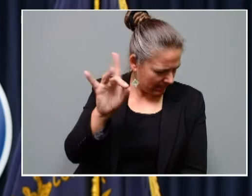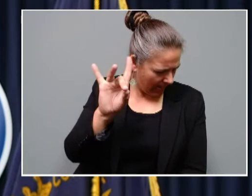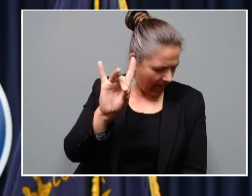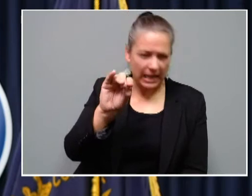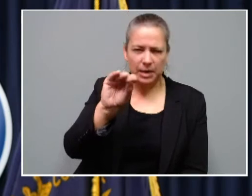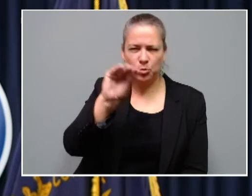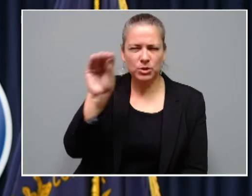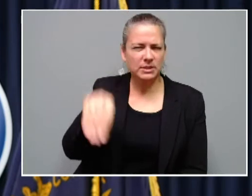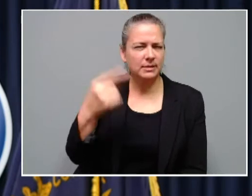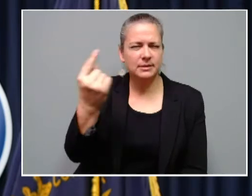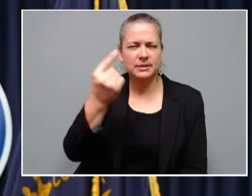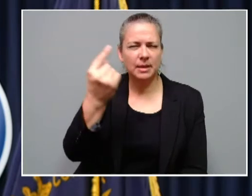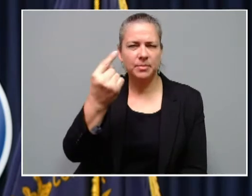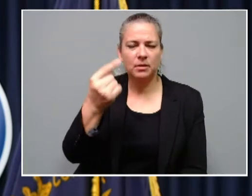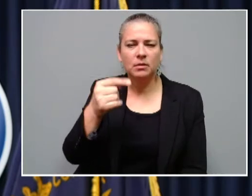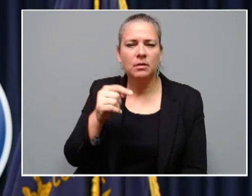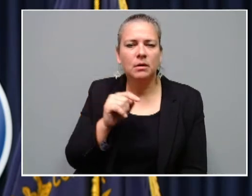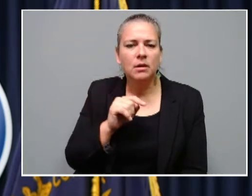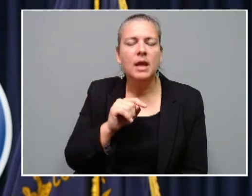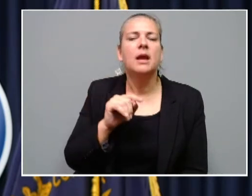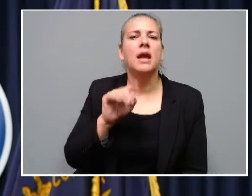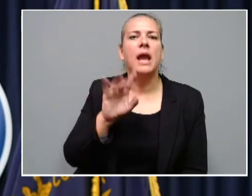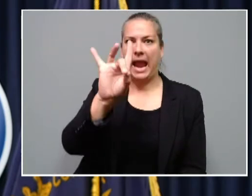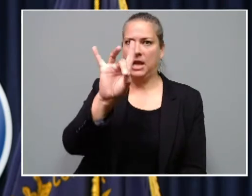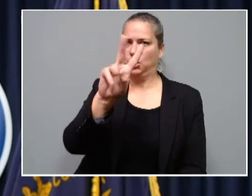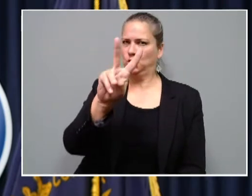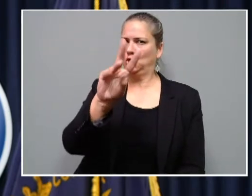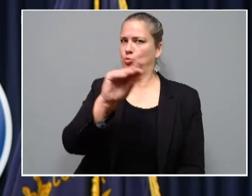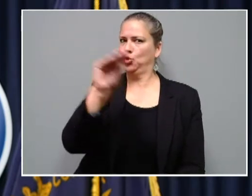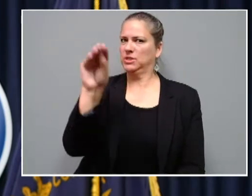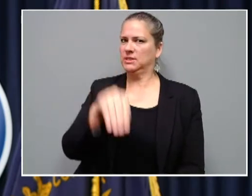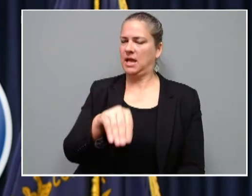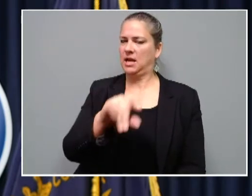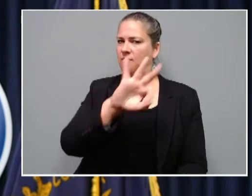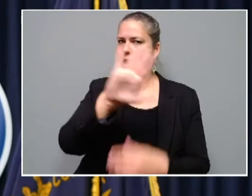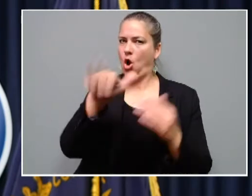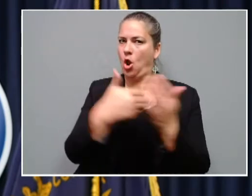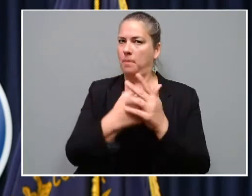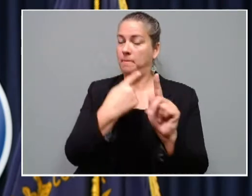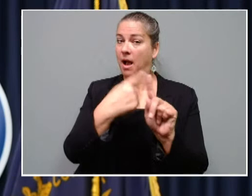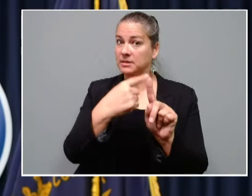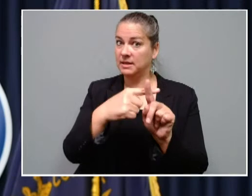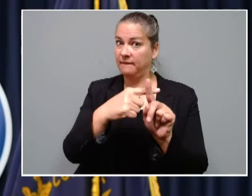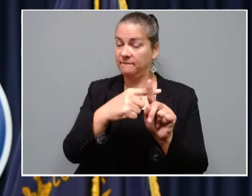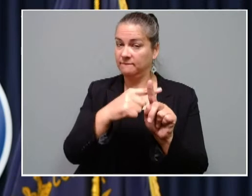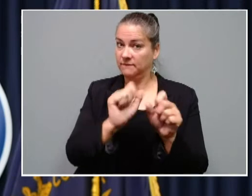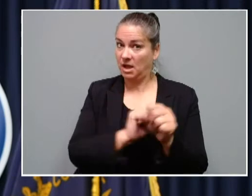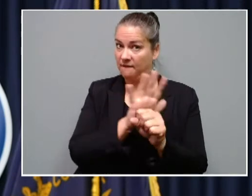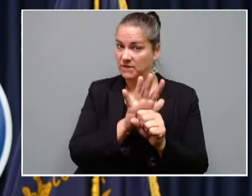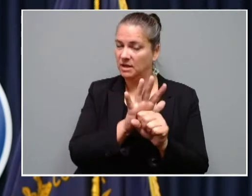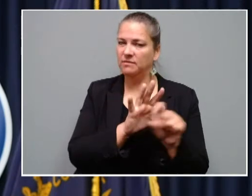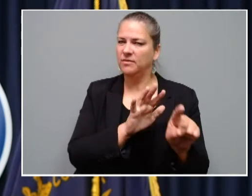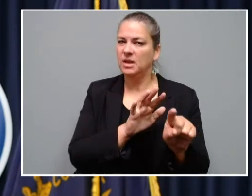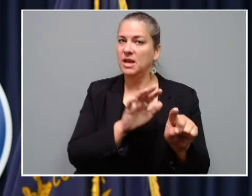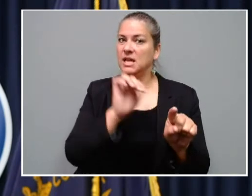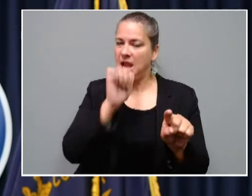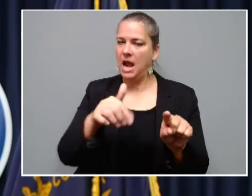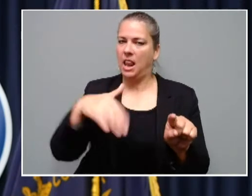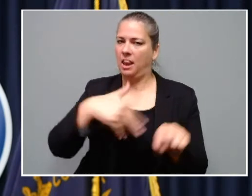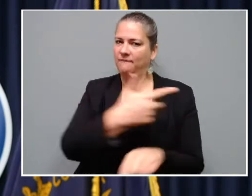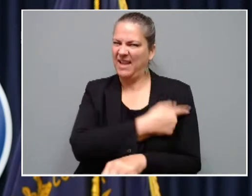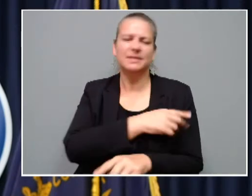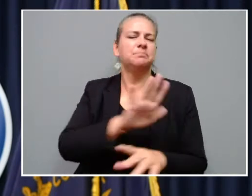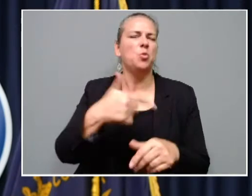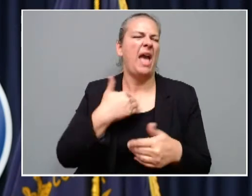all cases, 82% of all cases unvaccinated. But Stu, we'll send you that. We've got that